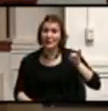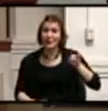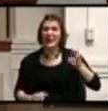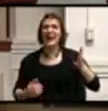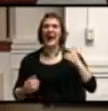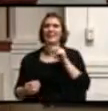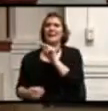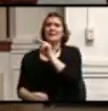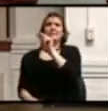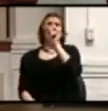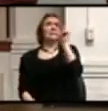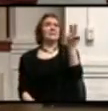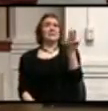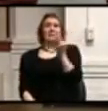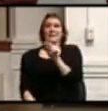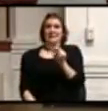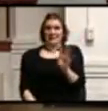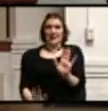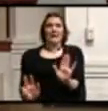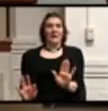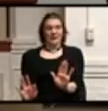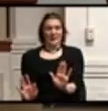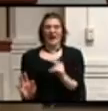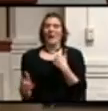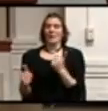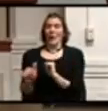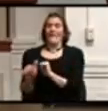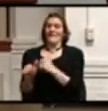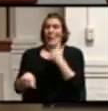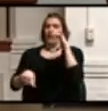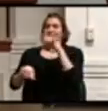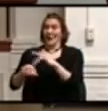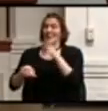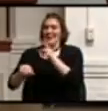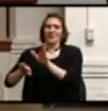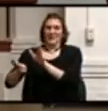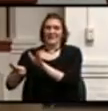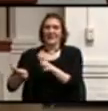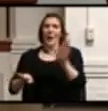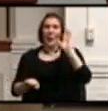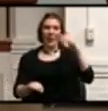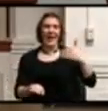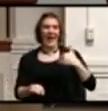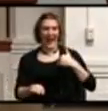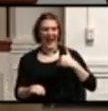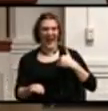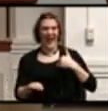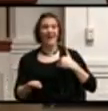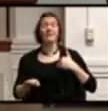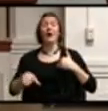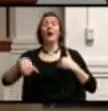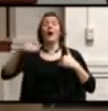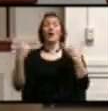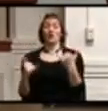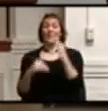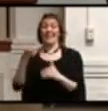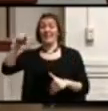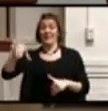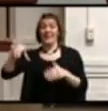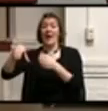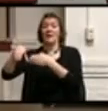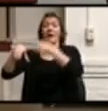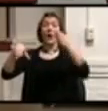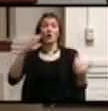make sure that we stay away from it, we don't touch it. And we're going to have a 4-inch joint between the addition and the new